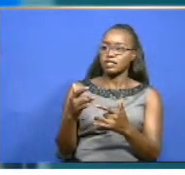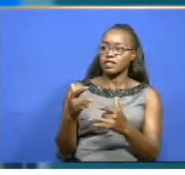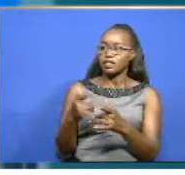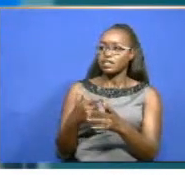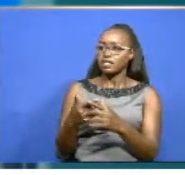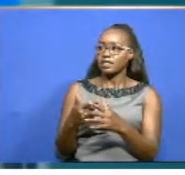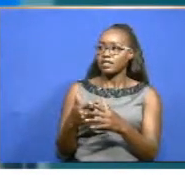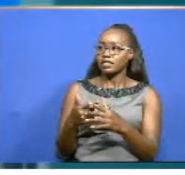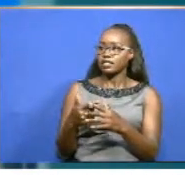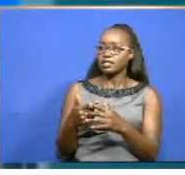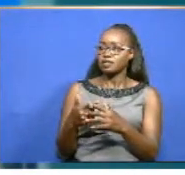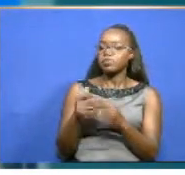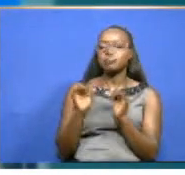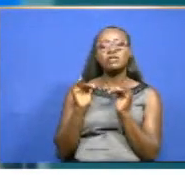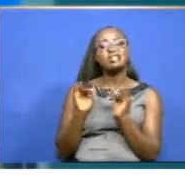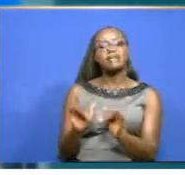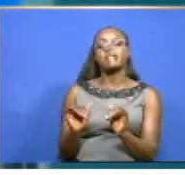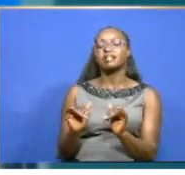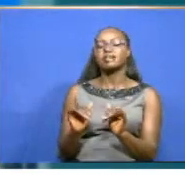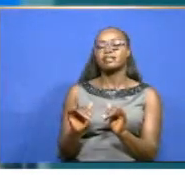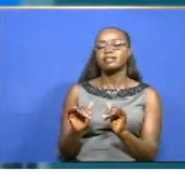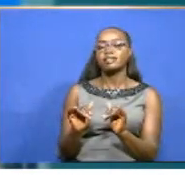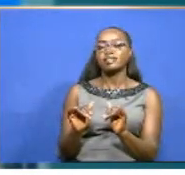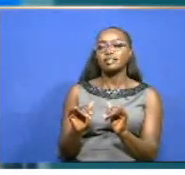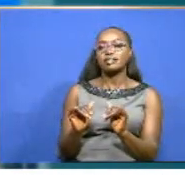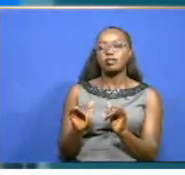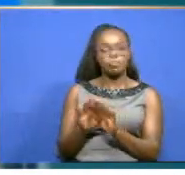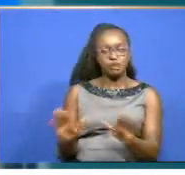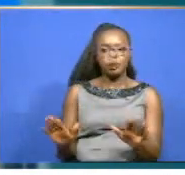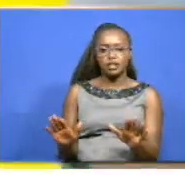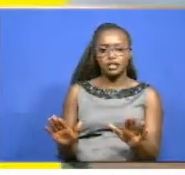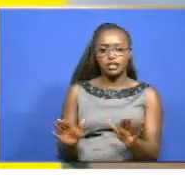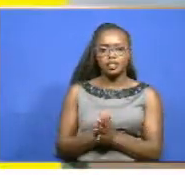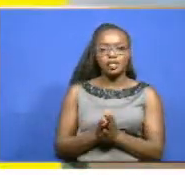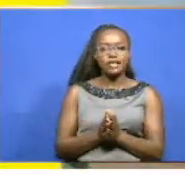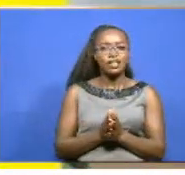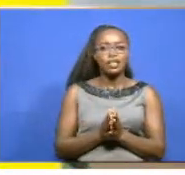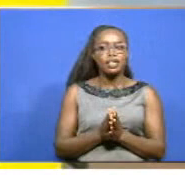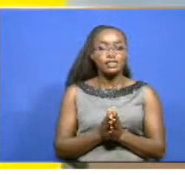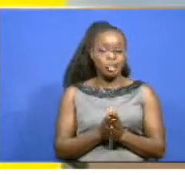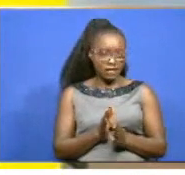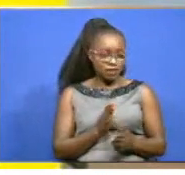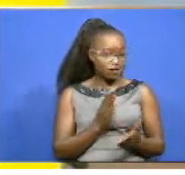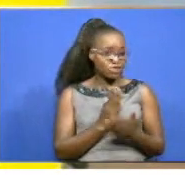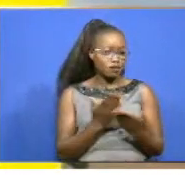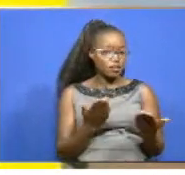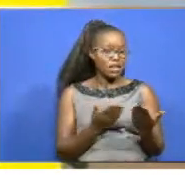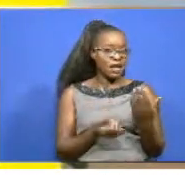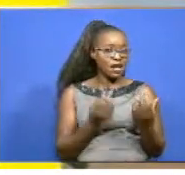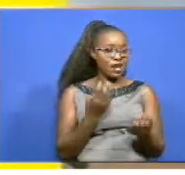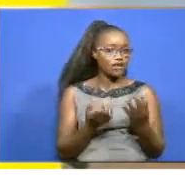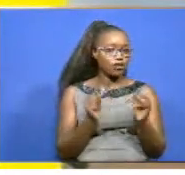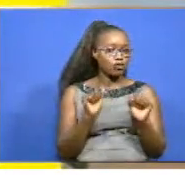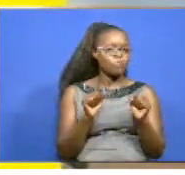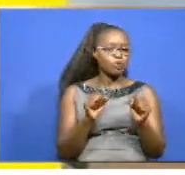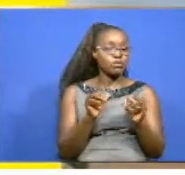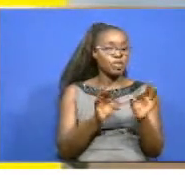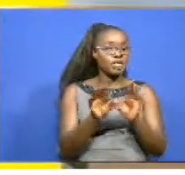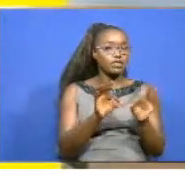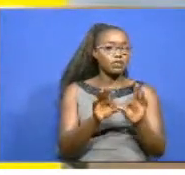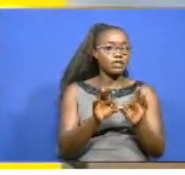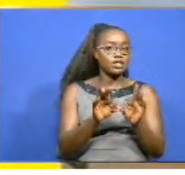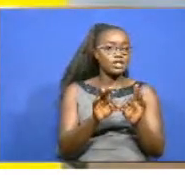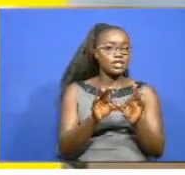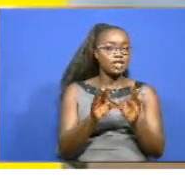will move no mile forward. Mm-hmm. All right, well said. I'll leave it at that. There is a lot that we can explore when it comes to the